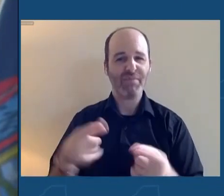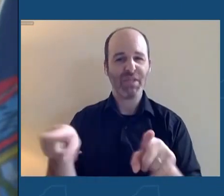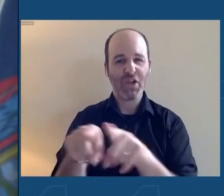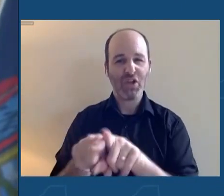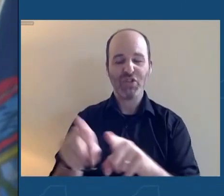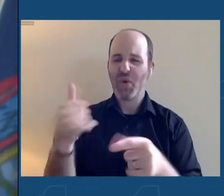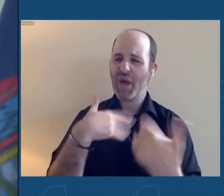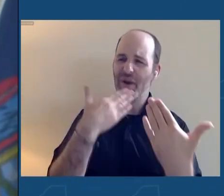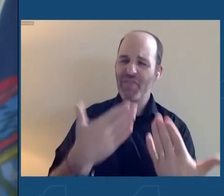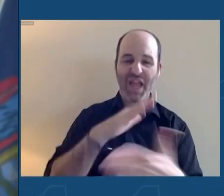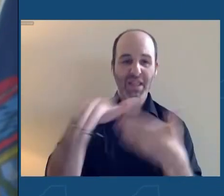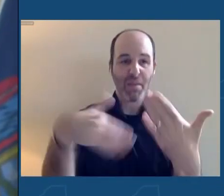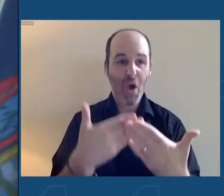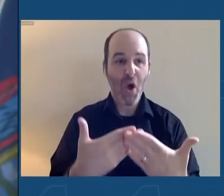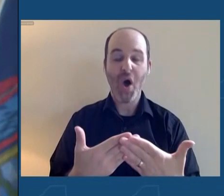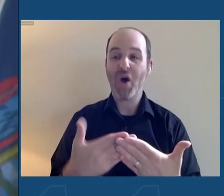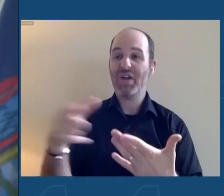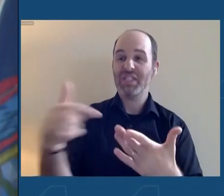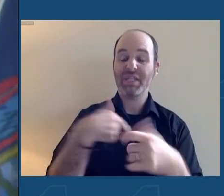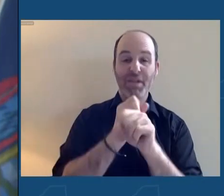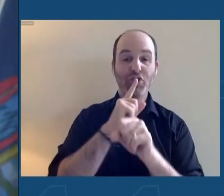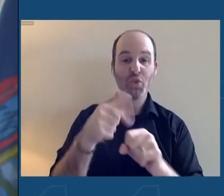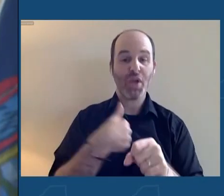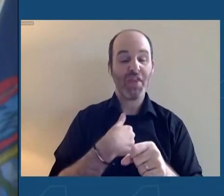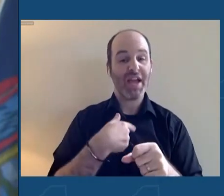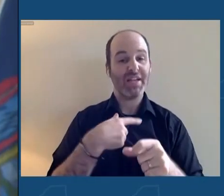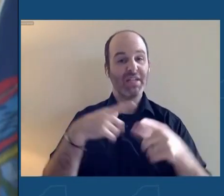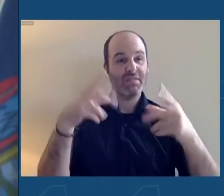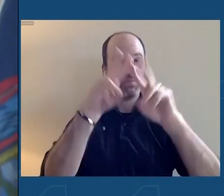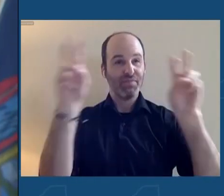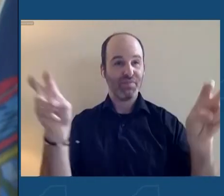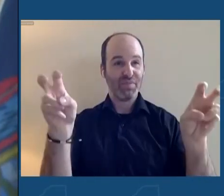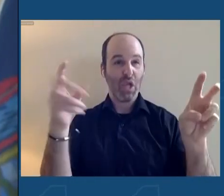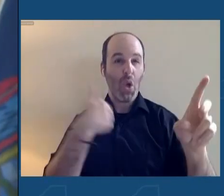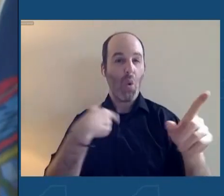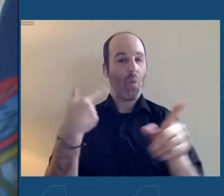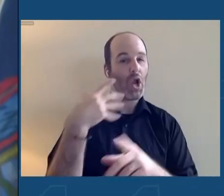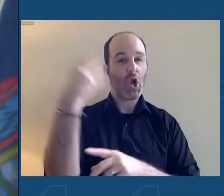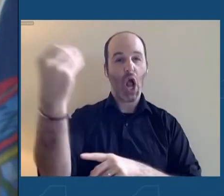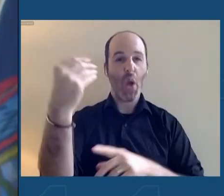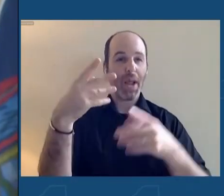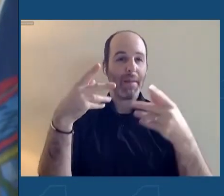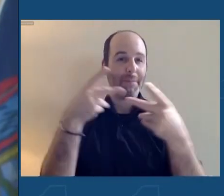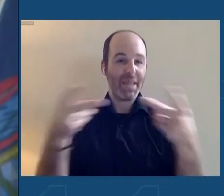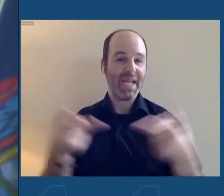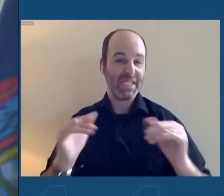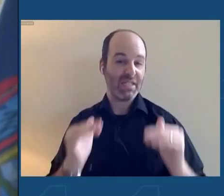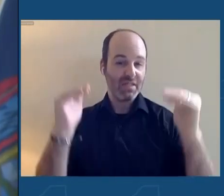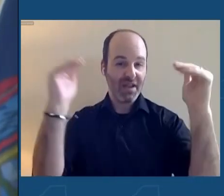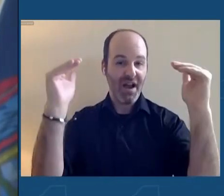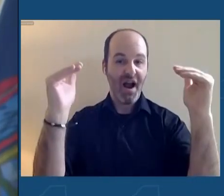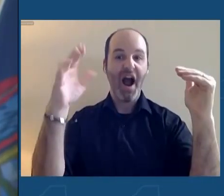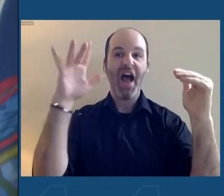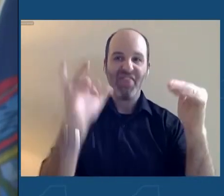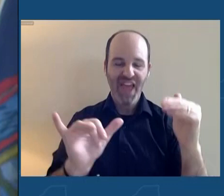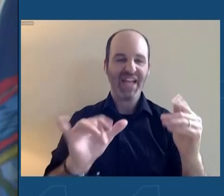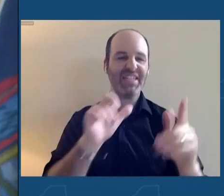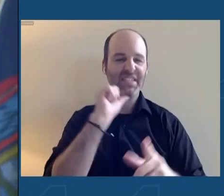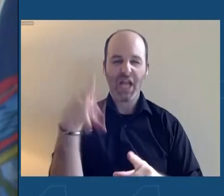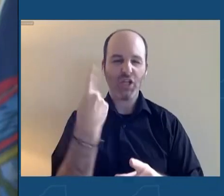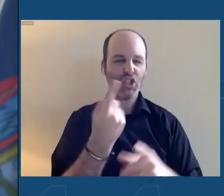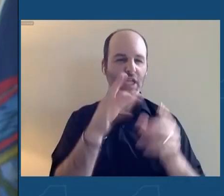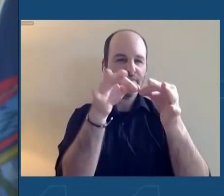saying that we're going places is more than just a motto. It's a commitment, and it's an action plan for continued